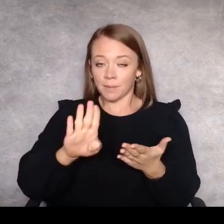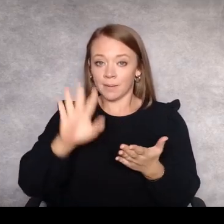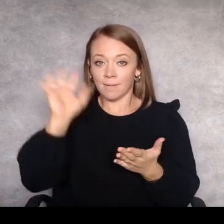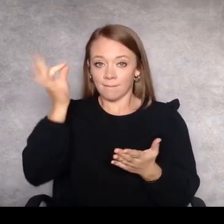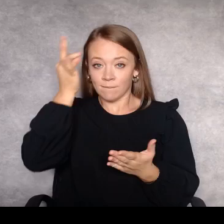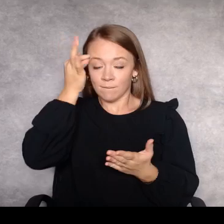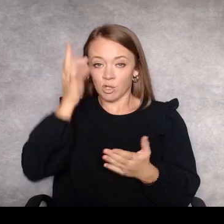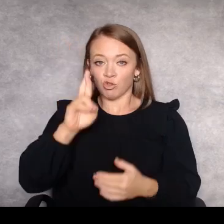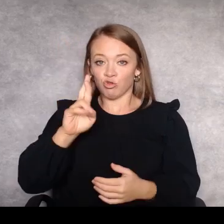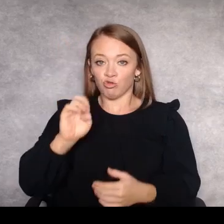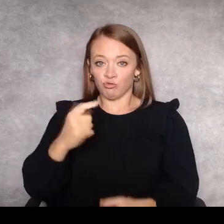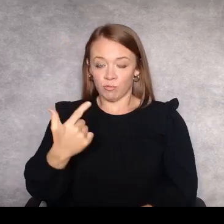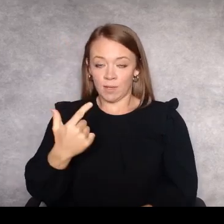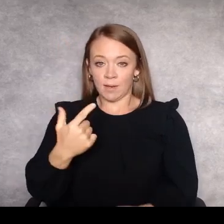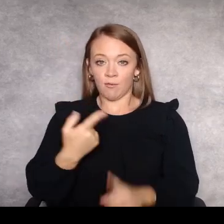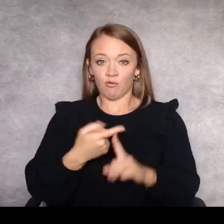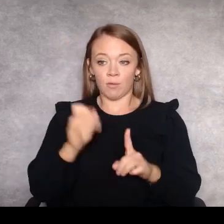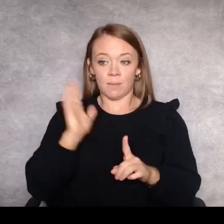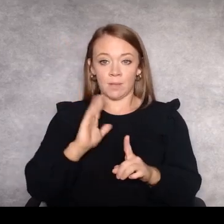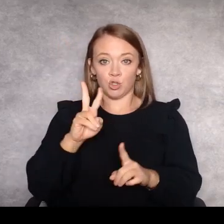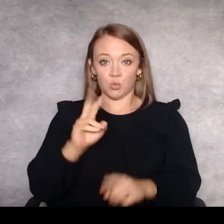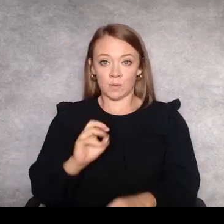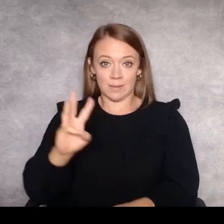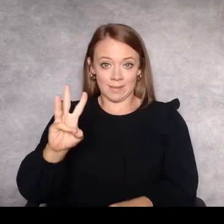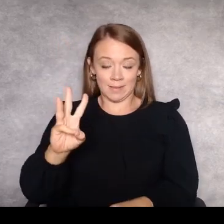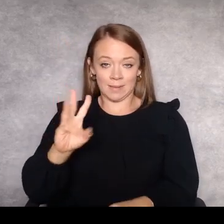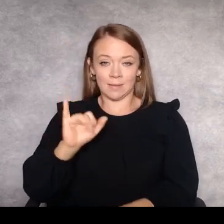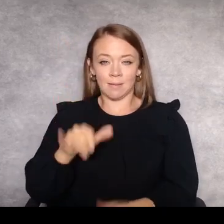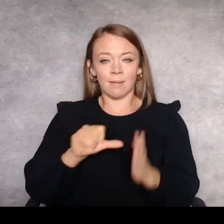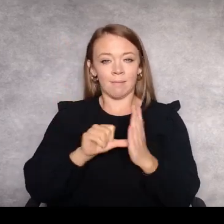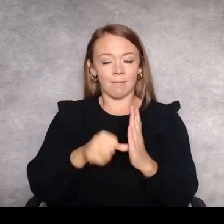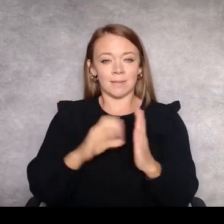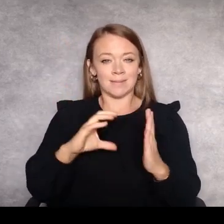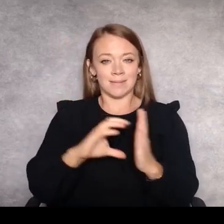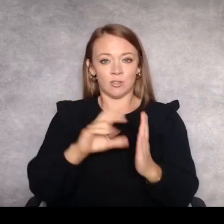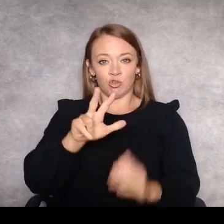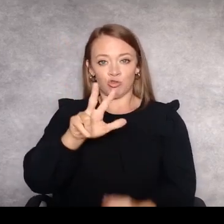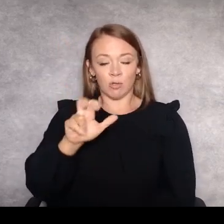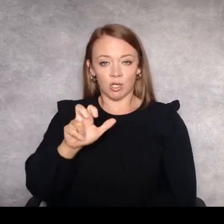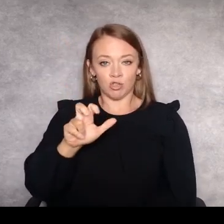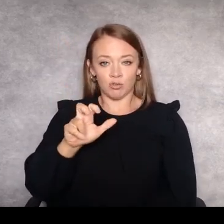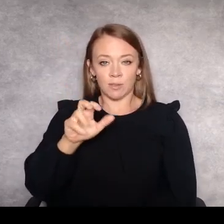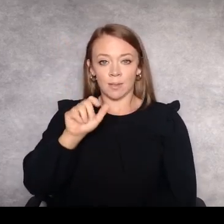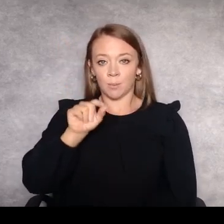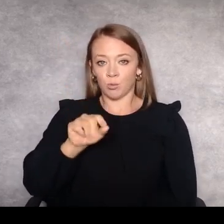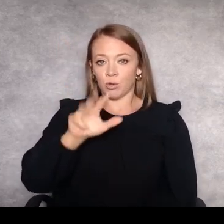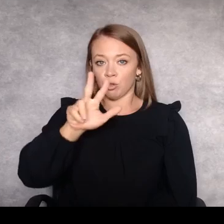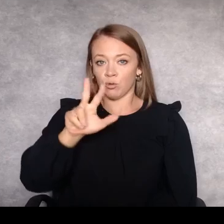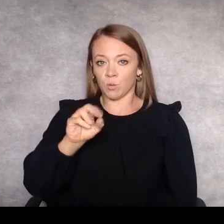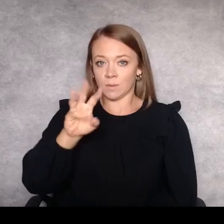Federal Registrar from 2006 emphasizes that Section